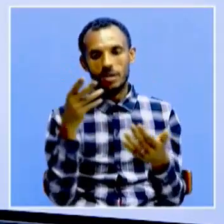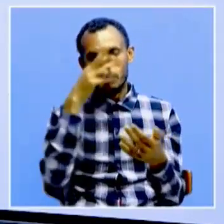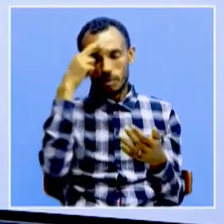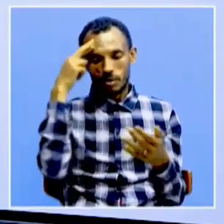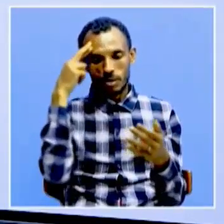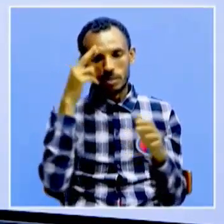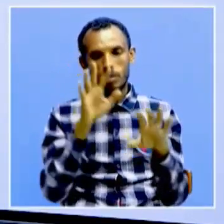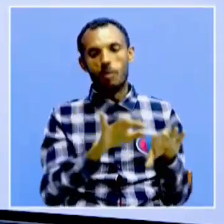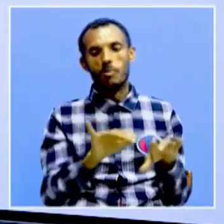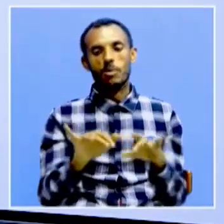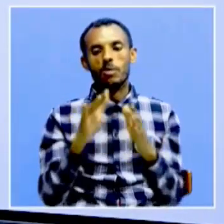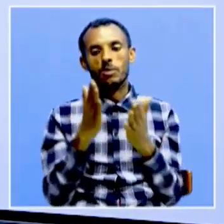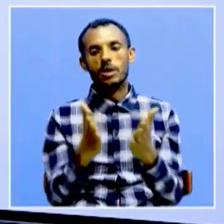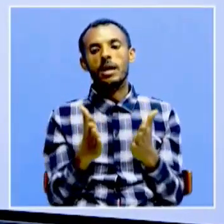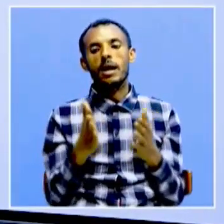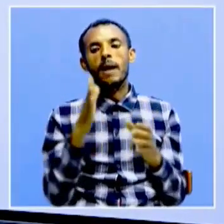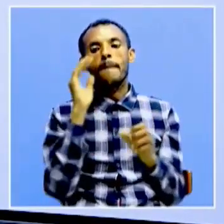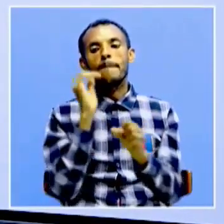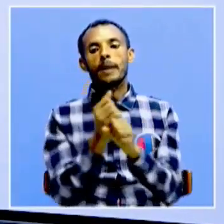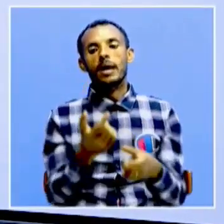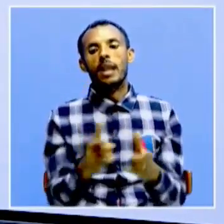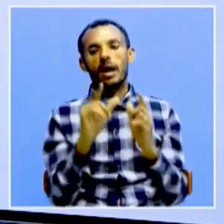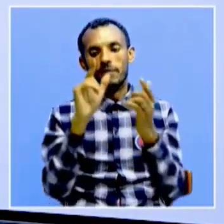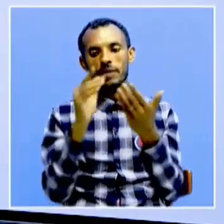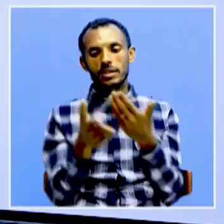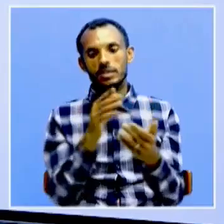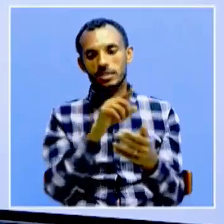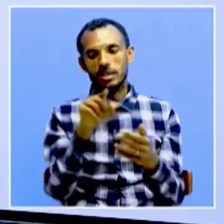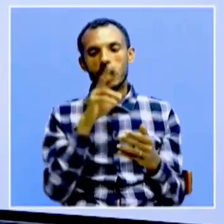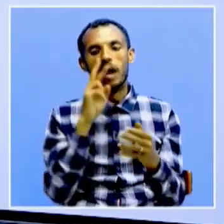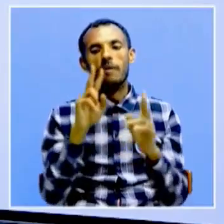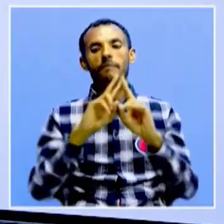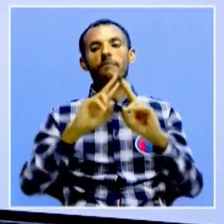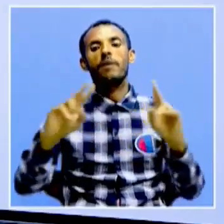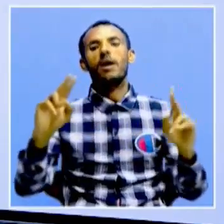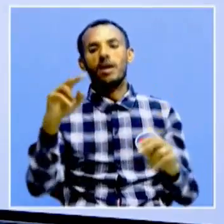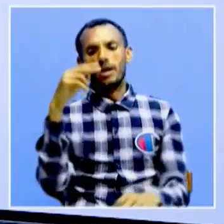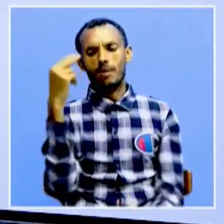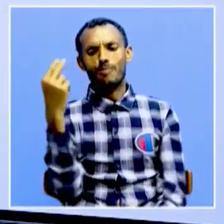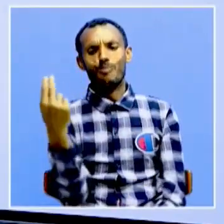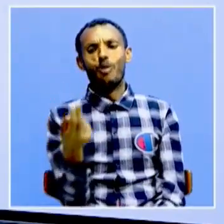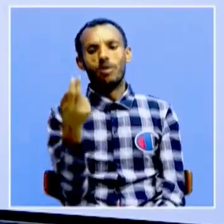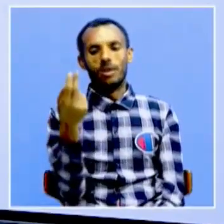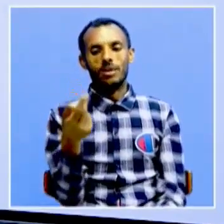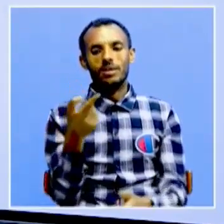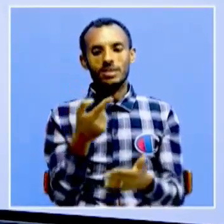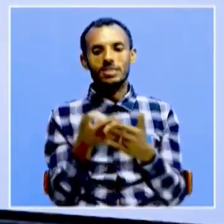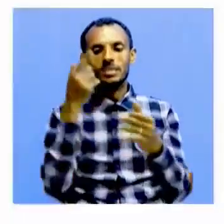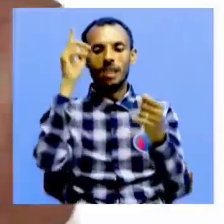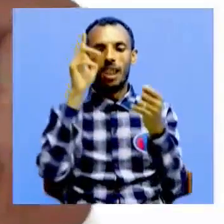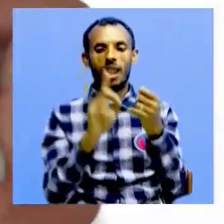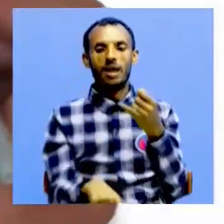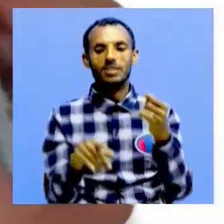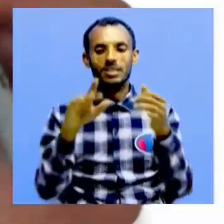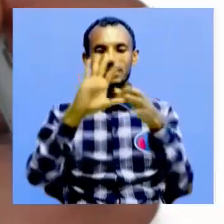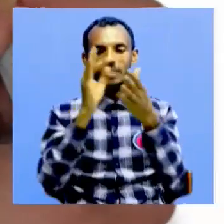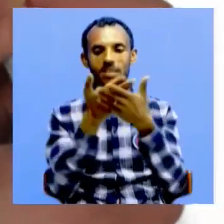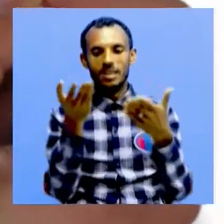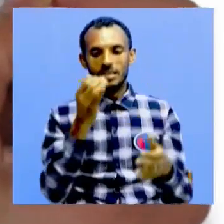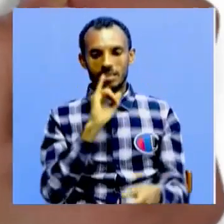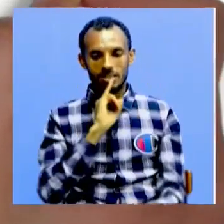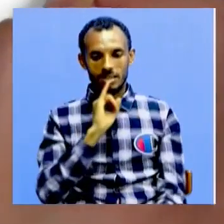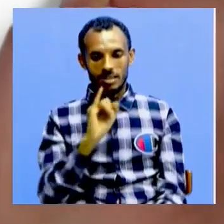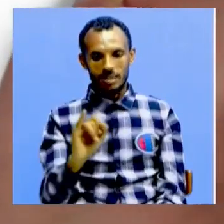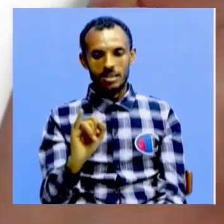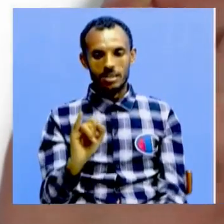because computers make life easier, they are very important. This last sentence is what?